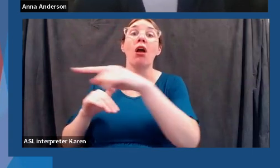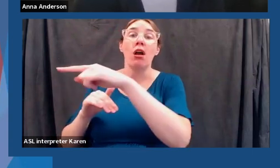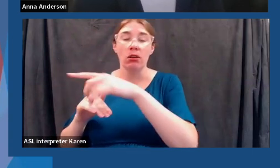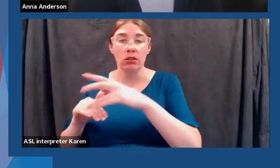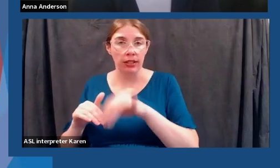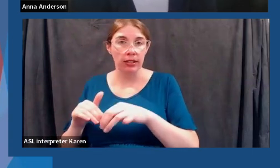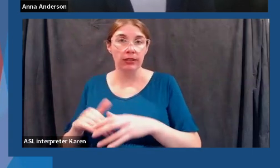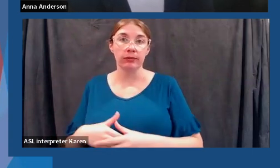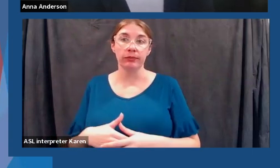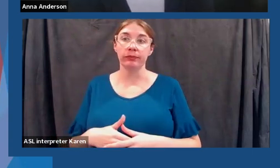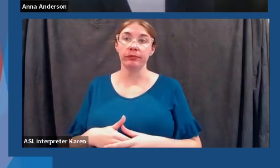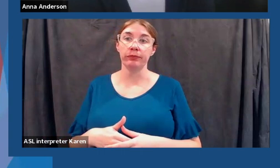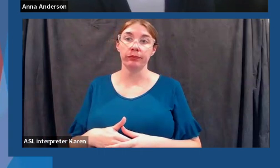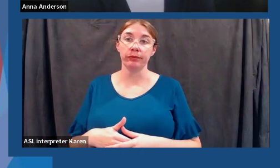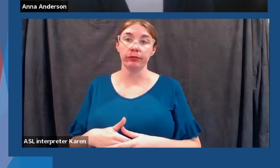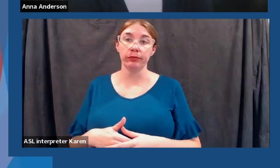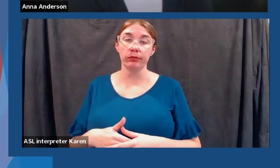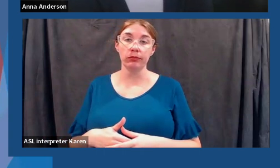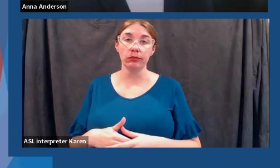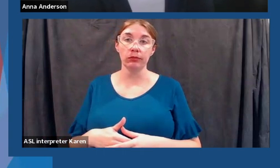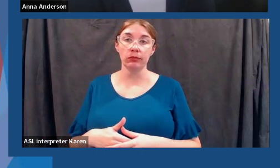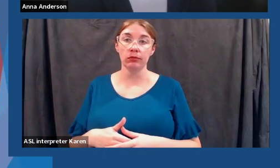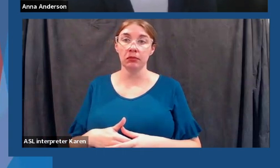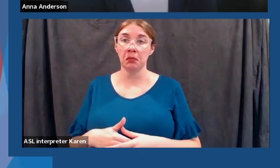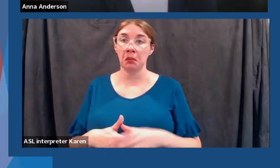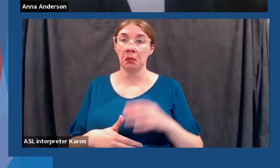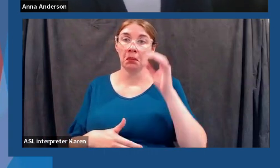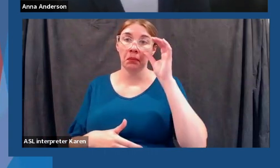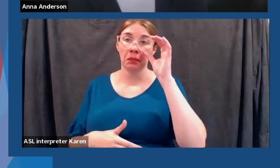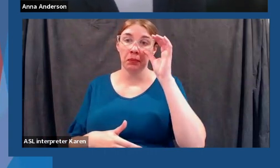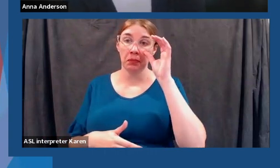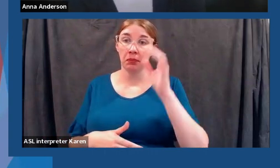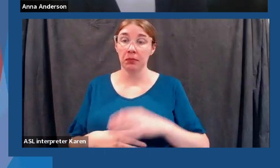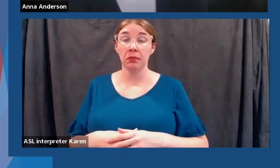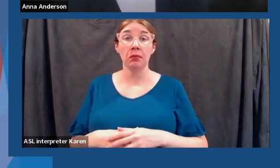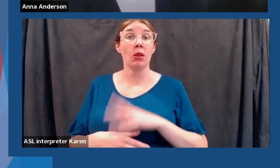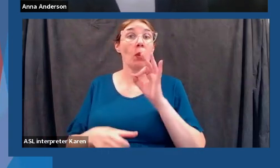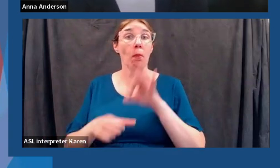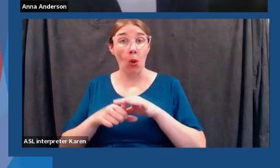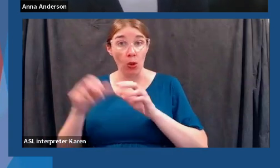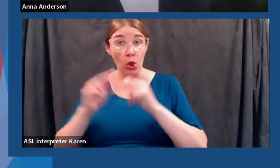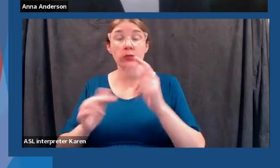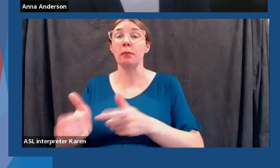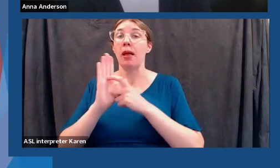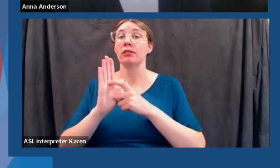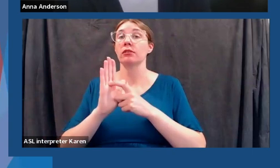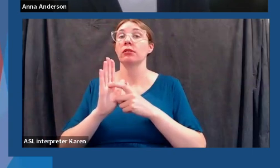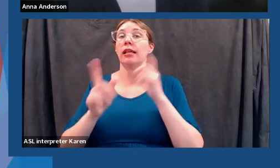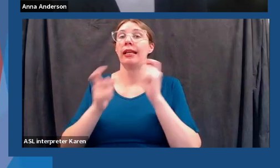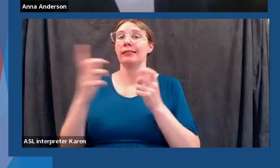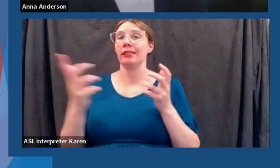issue. Every polling location has to have an accessible voting machine. I